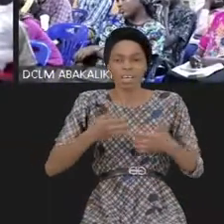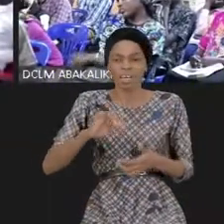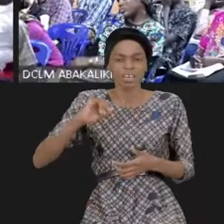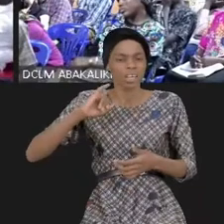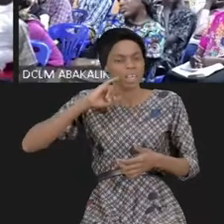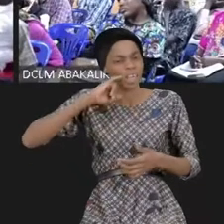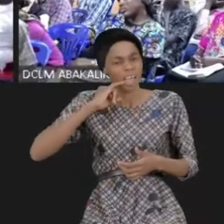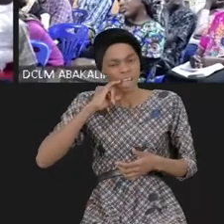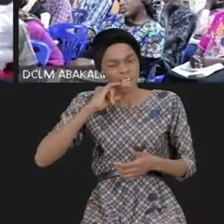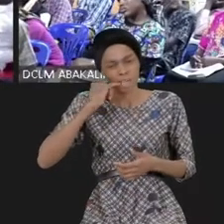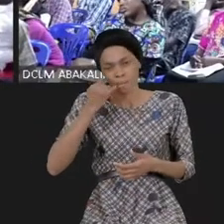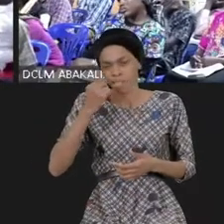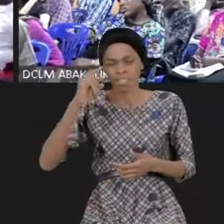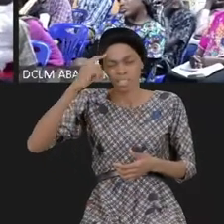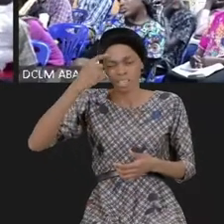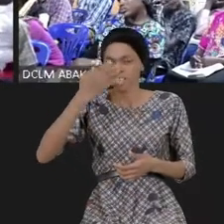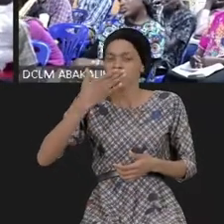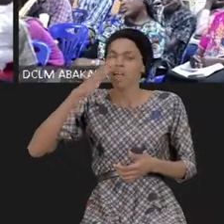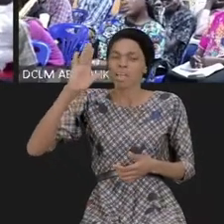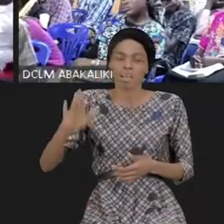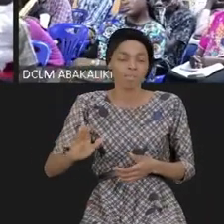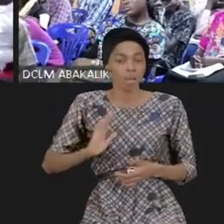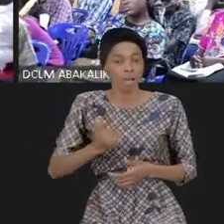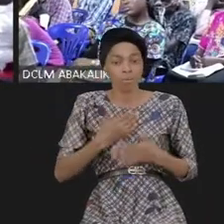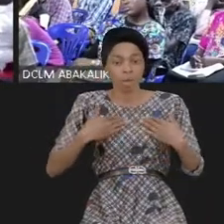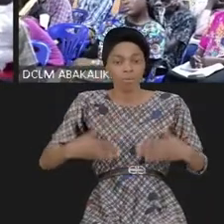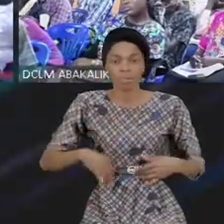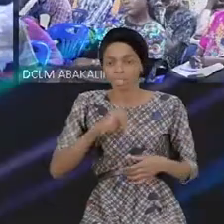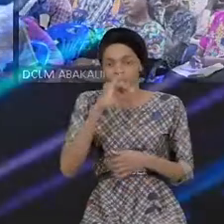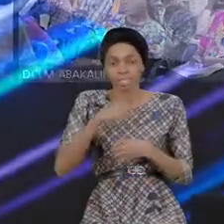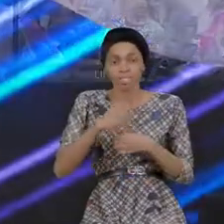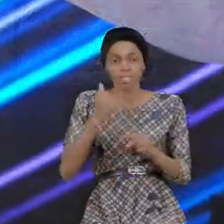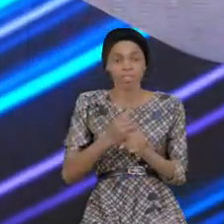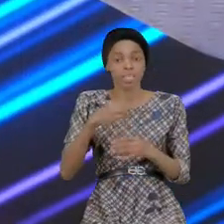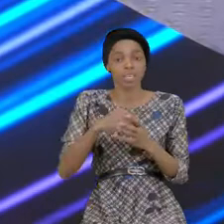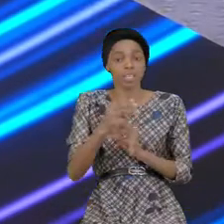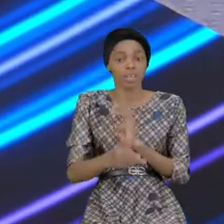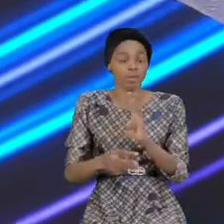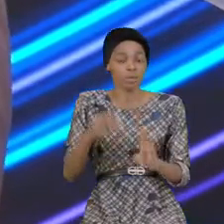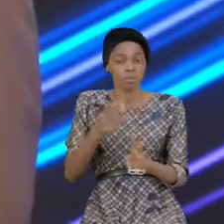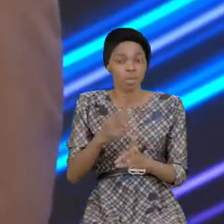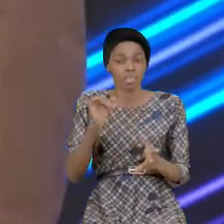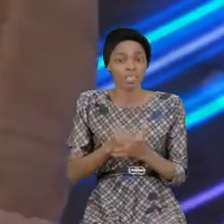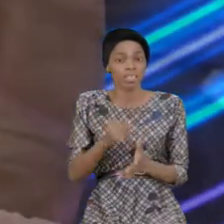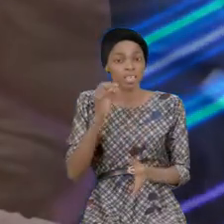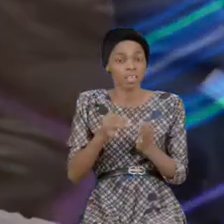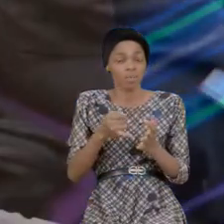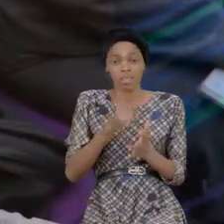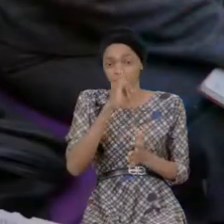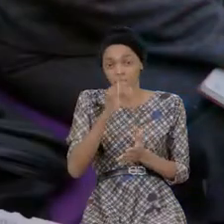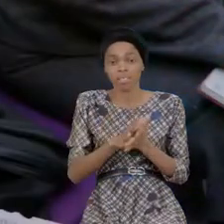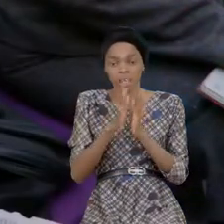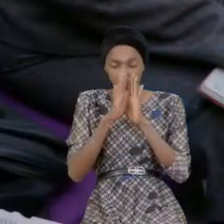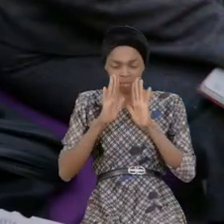system, our body, is so created in such a way that if it's peaceful and